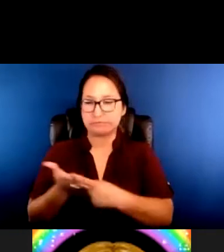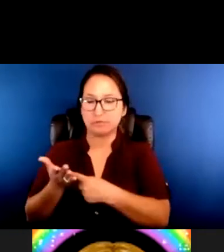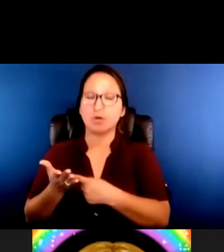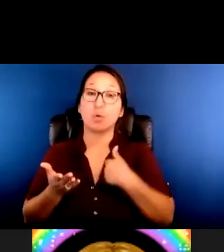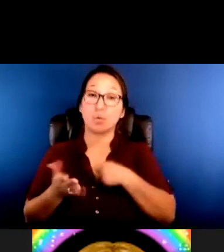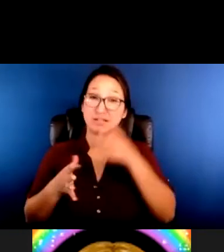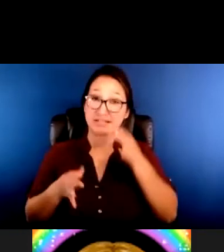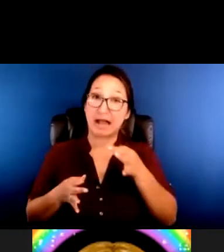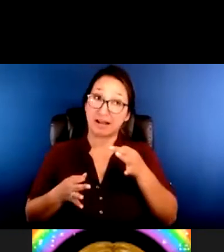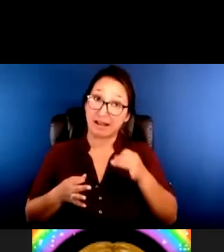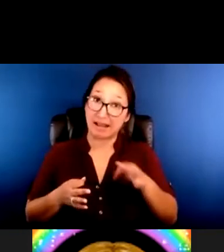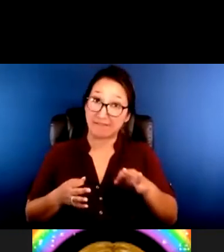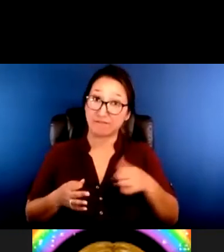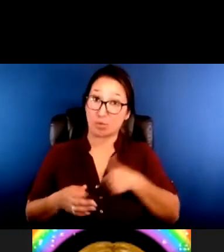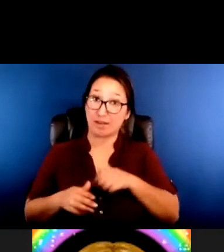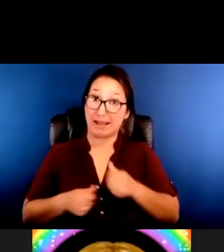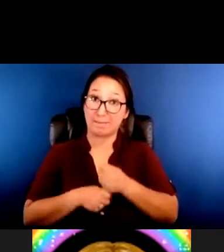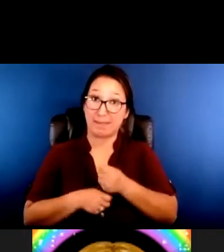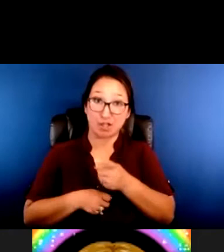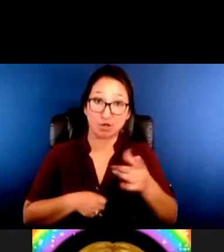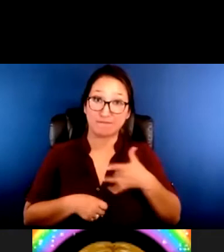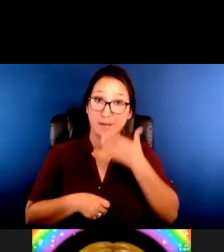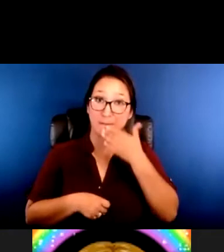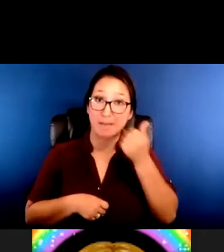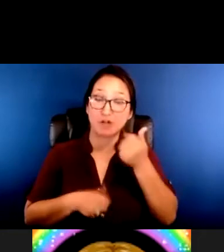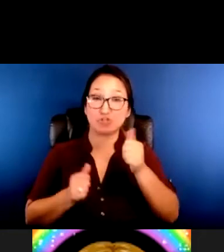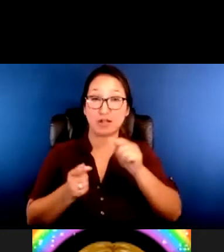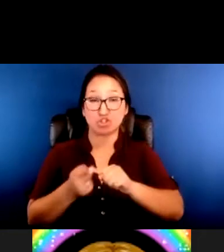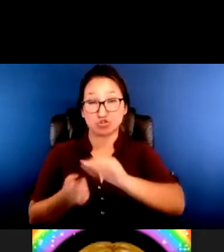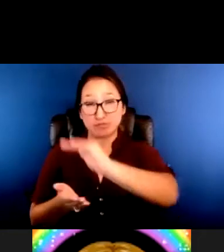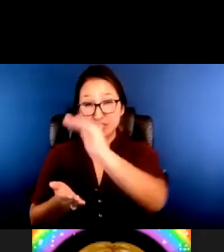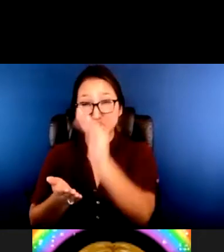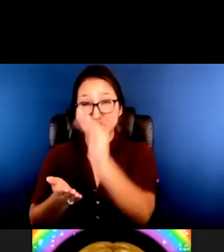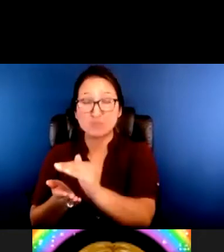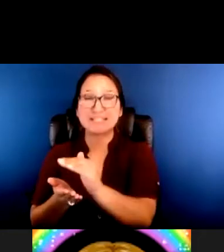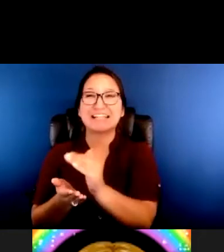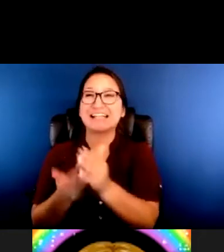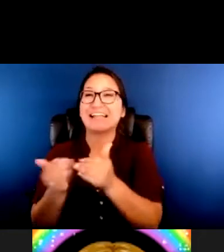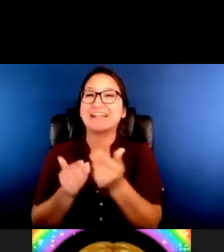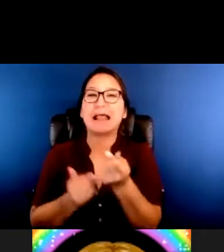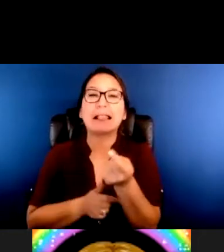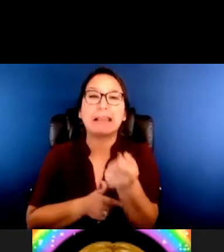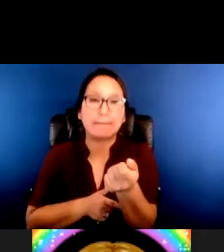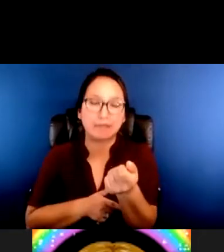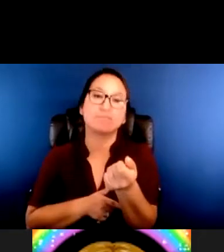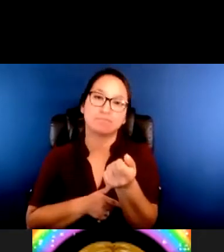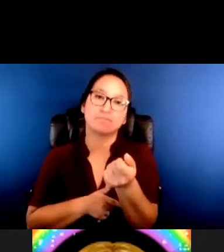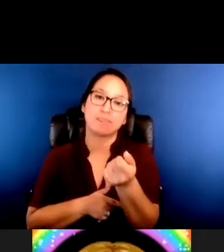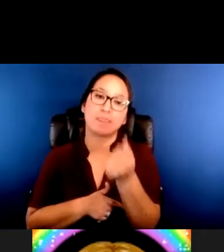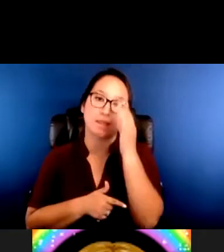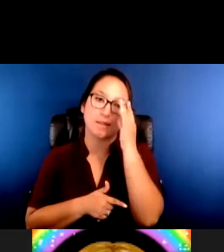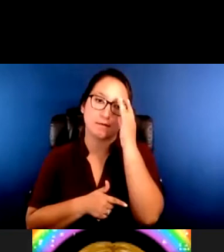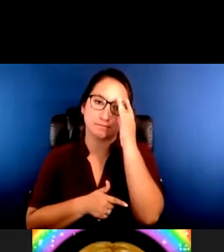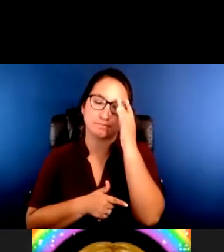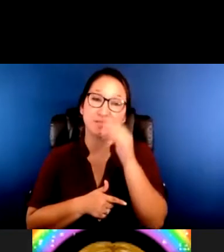feel better and reduce the odds, even a little bit, is it something to do? So this is not something any other school